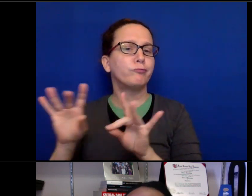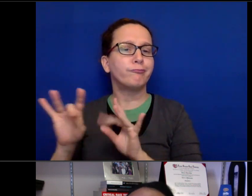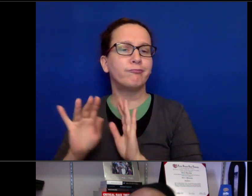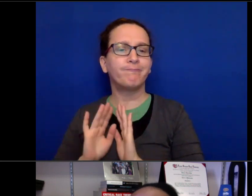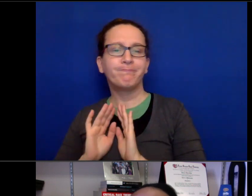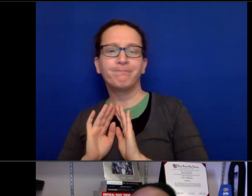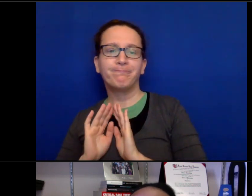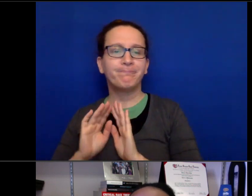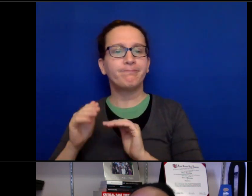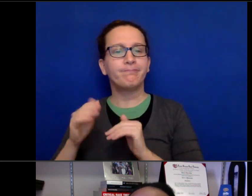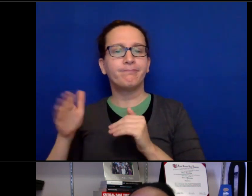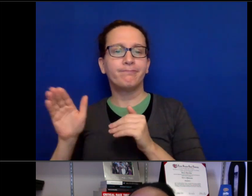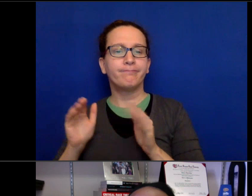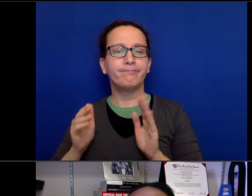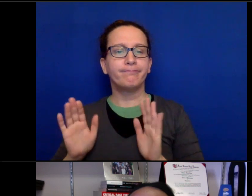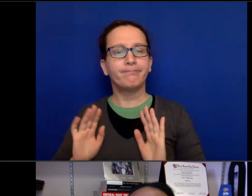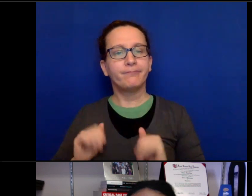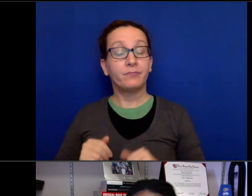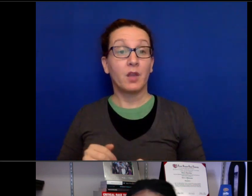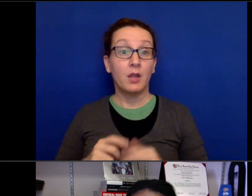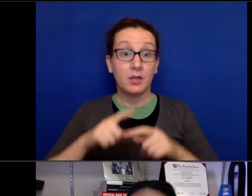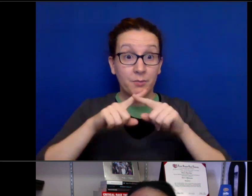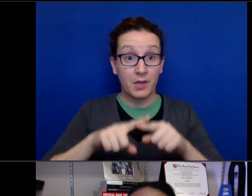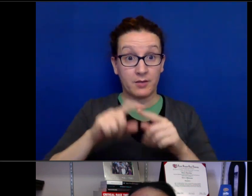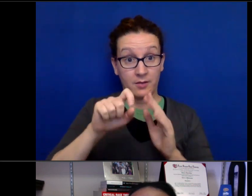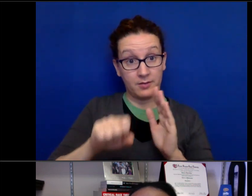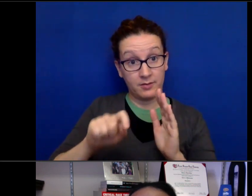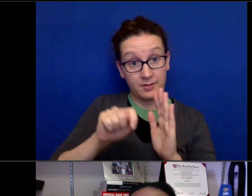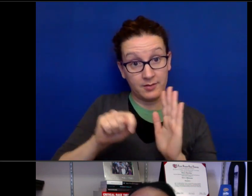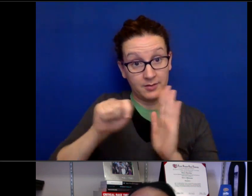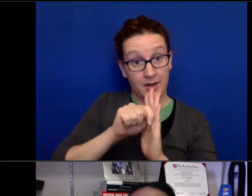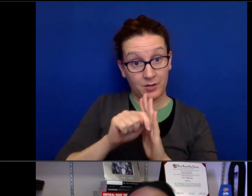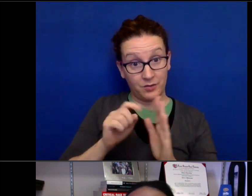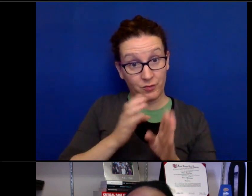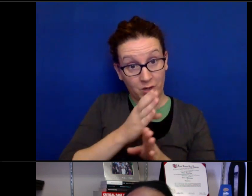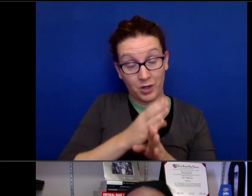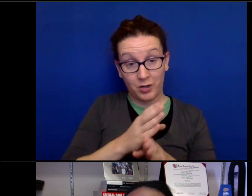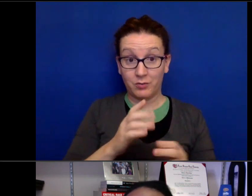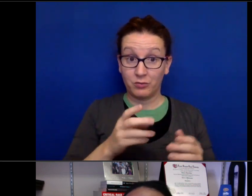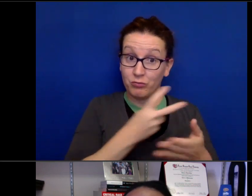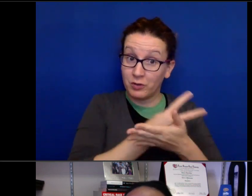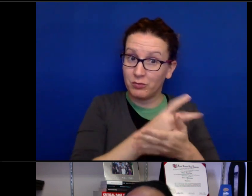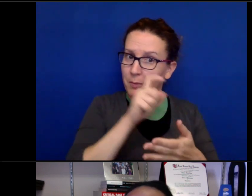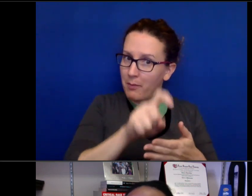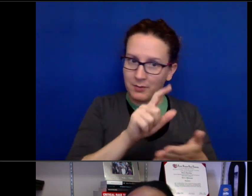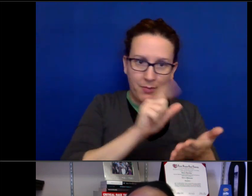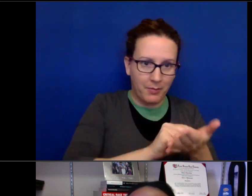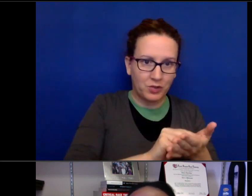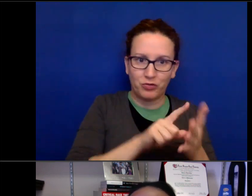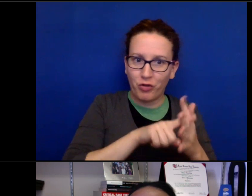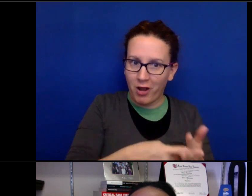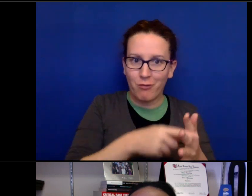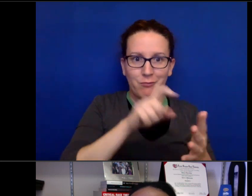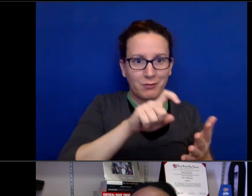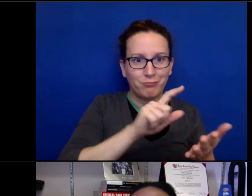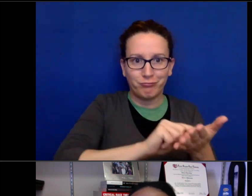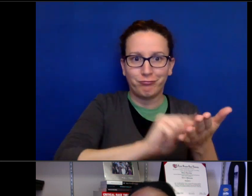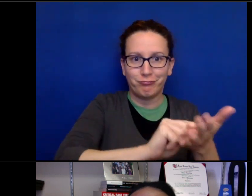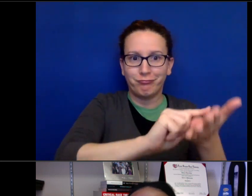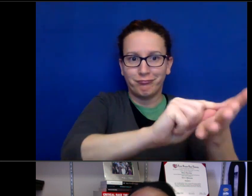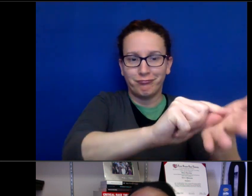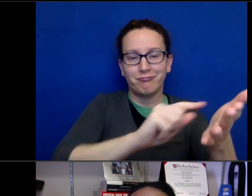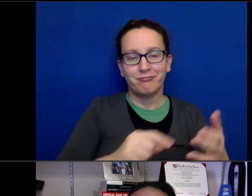Again, it sort of depends on the stage of a career. When graduate, you're happy to get anything published. When you're starting out, of course,